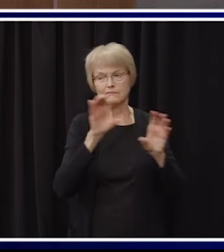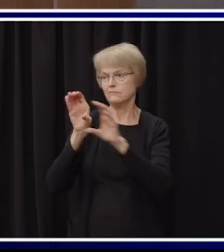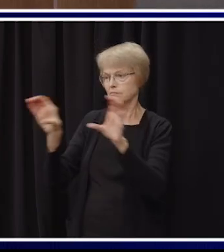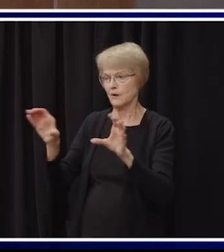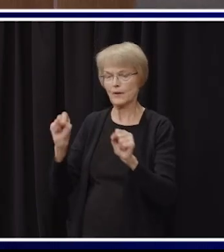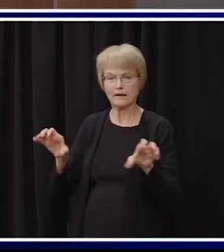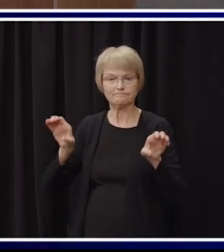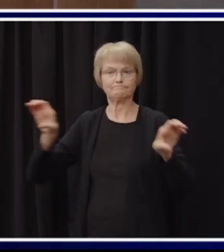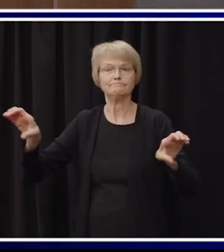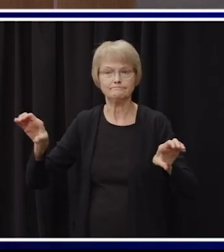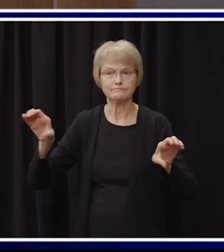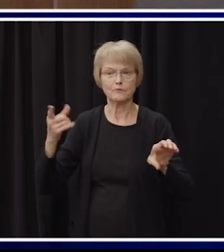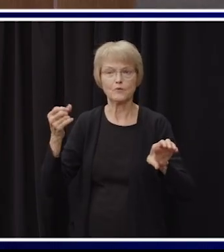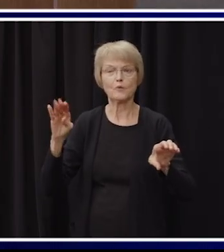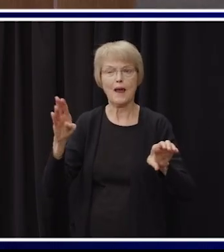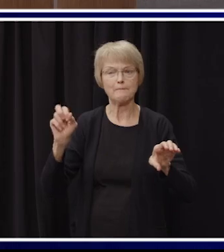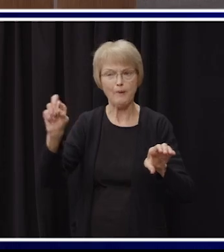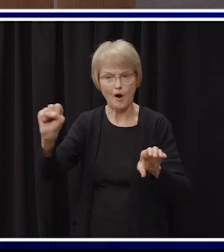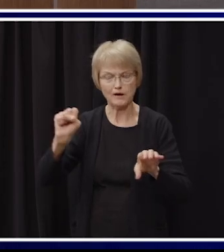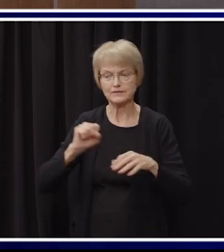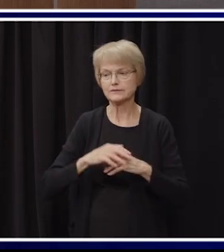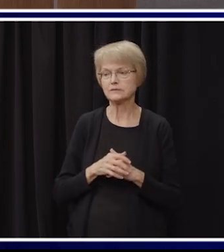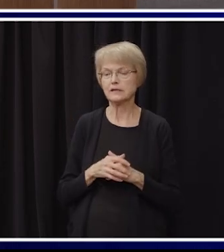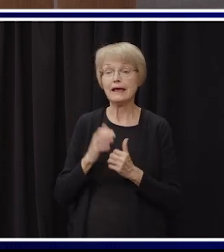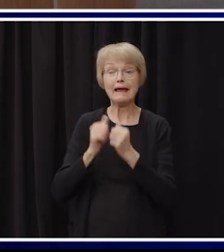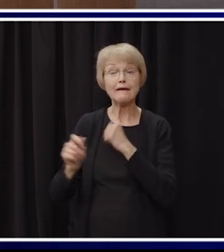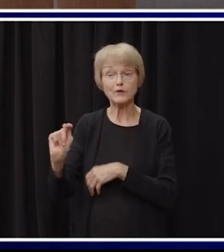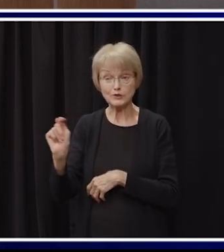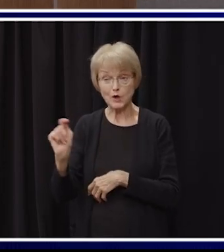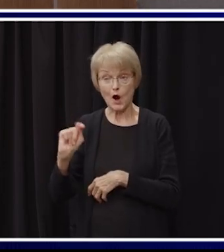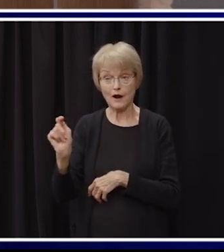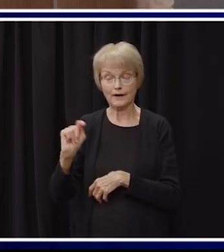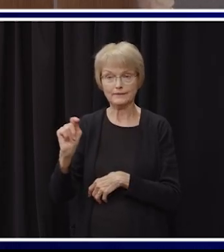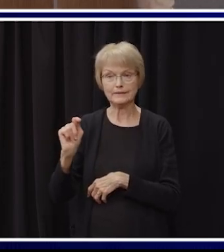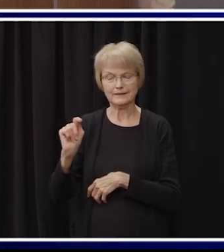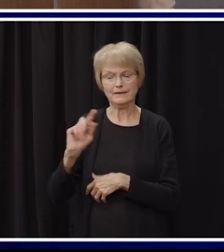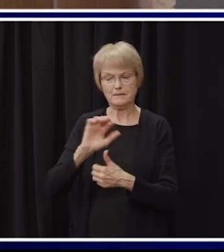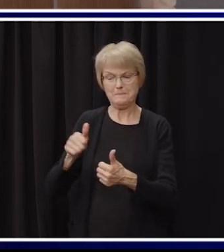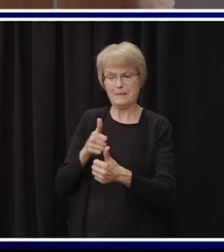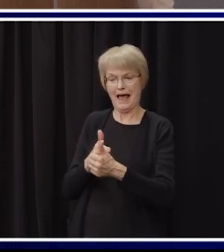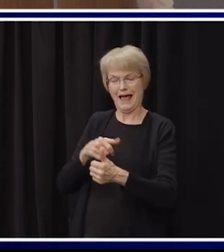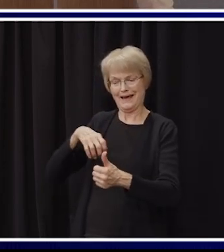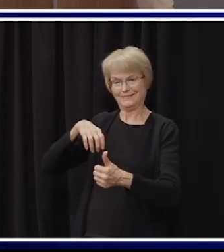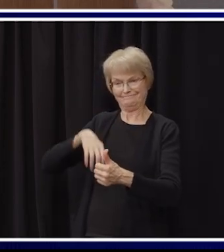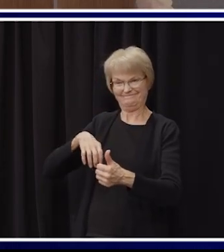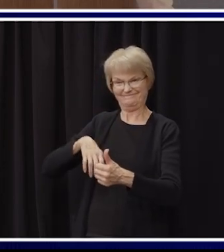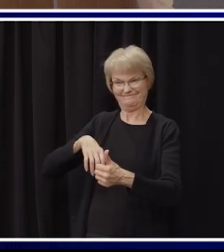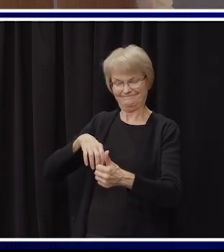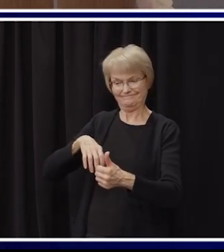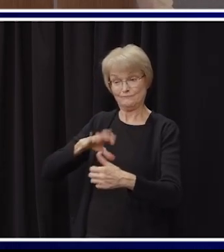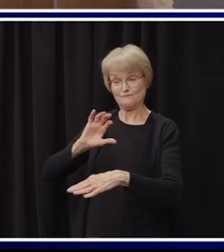bars. At every toilet, you'll find a receptacle for a future bidet.